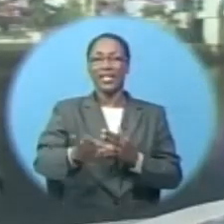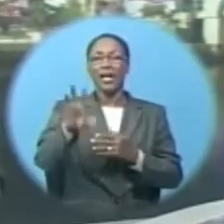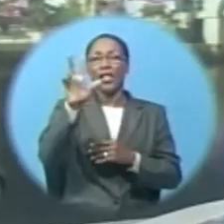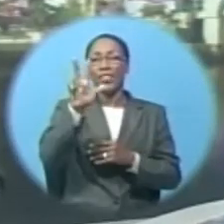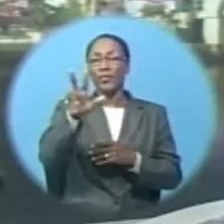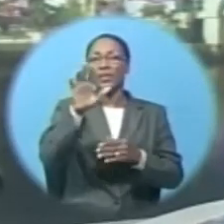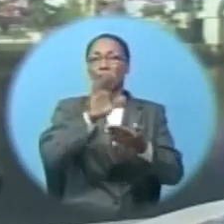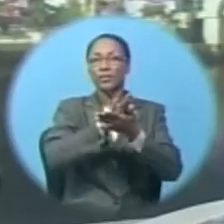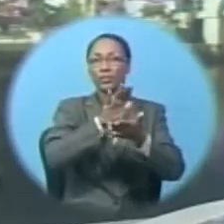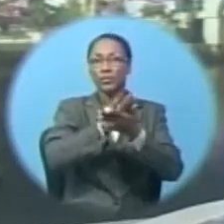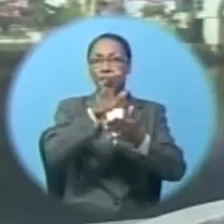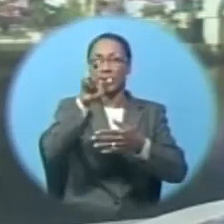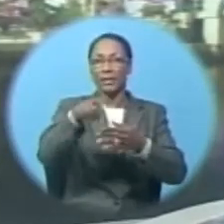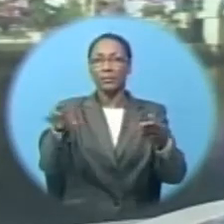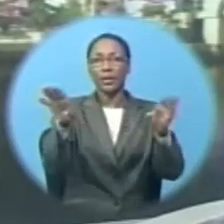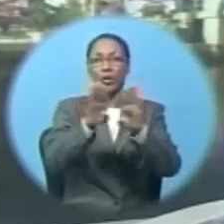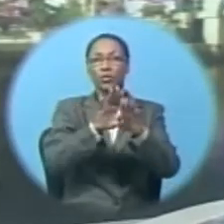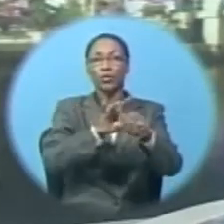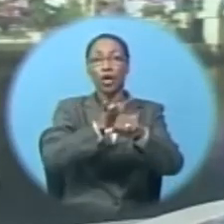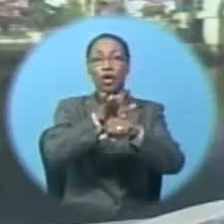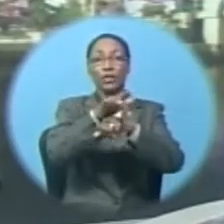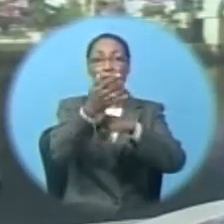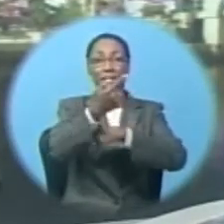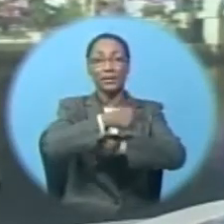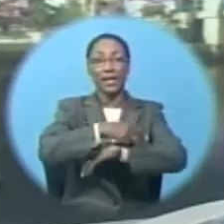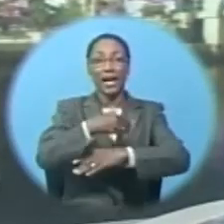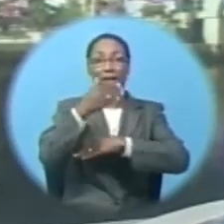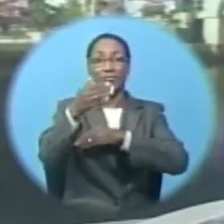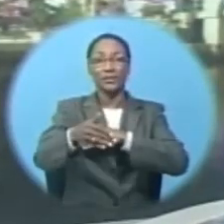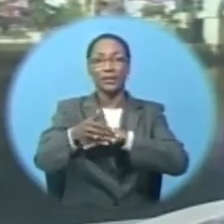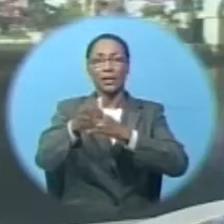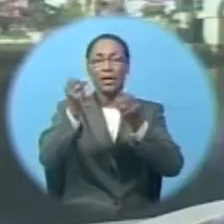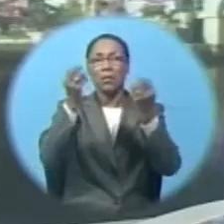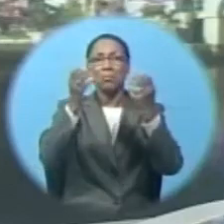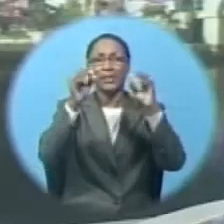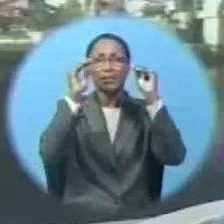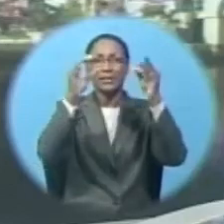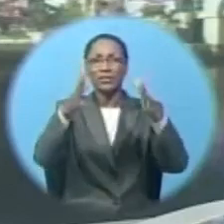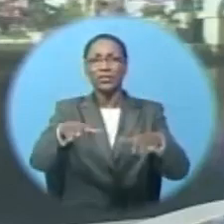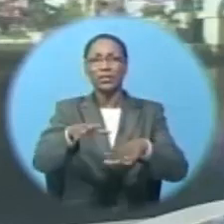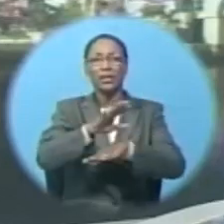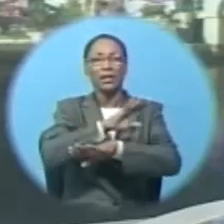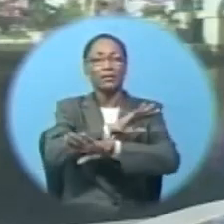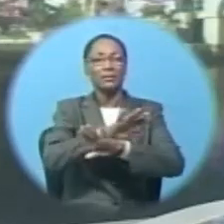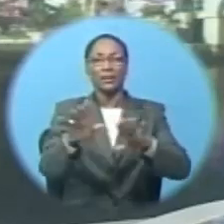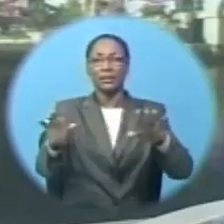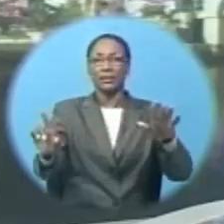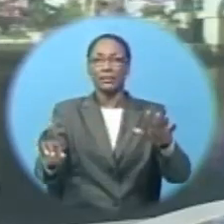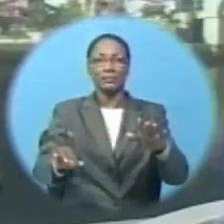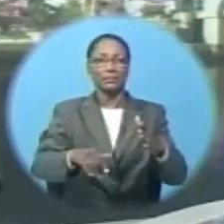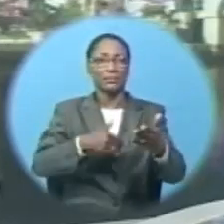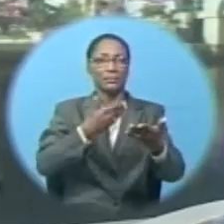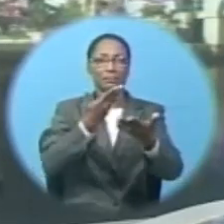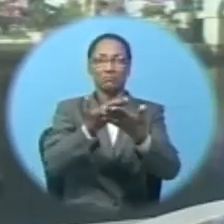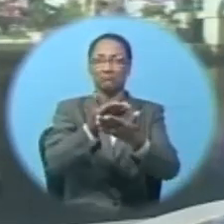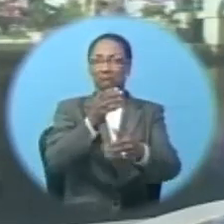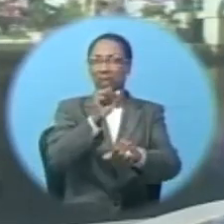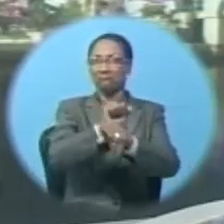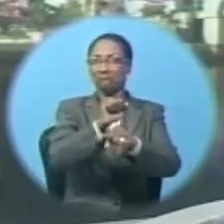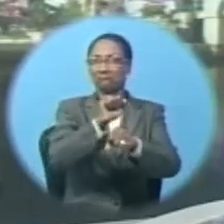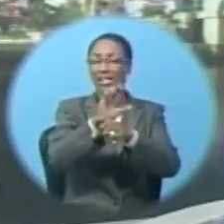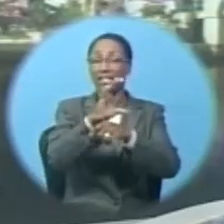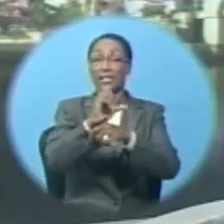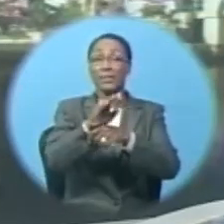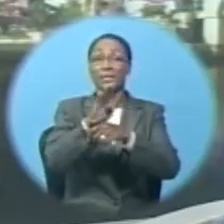At least 3 schools had to be closed early today after a number of teachers did not show up for duty. CBC